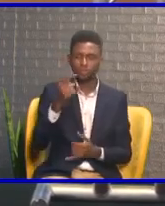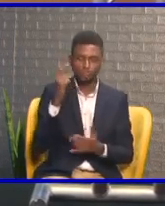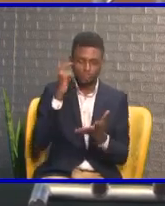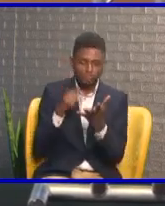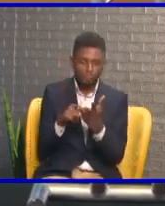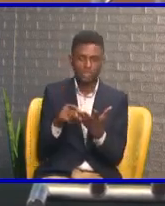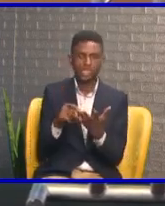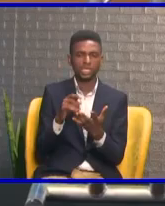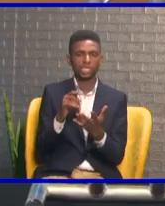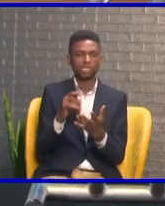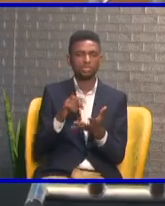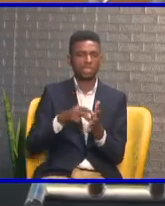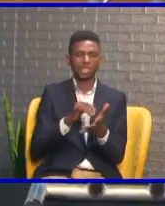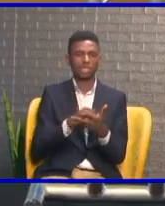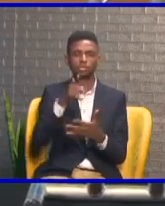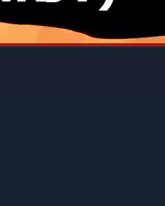Say amen. Amen.